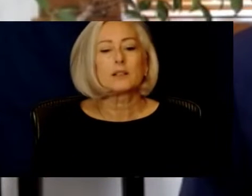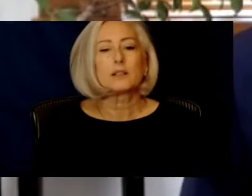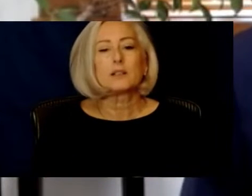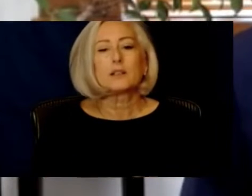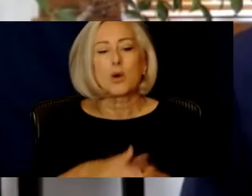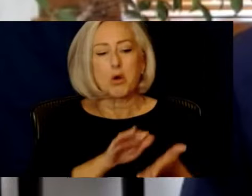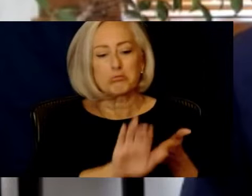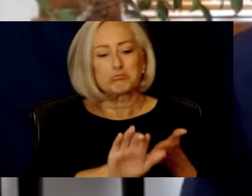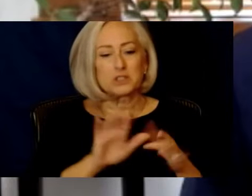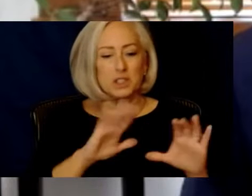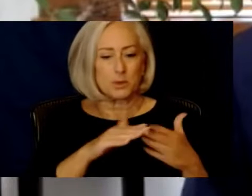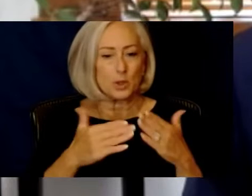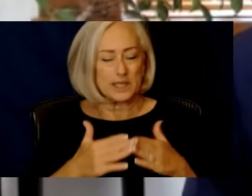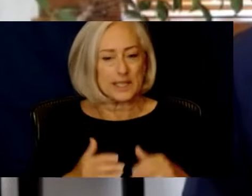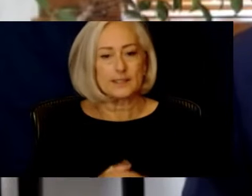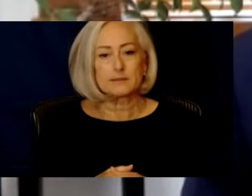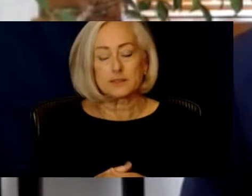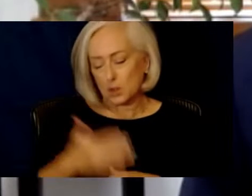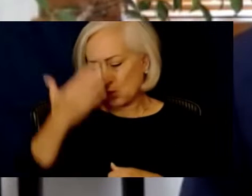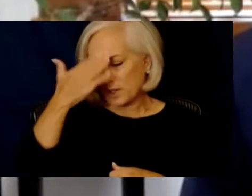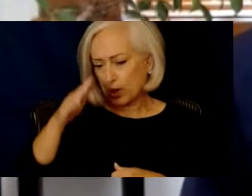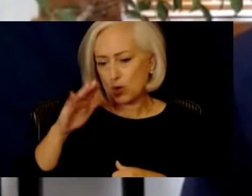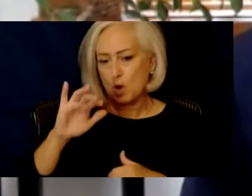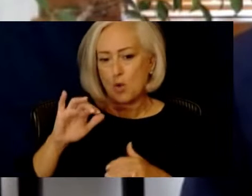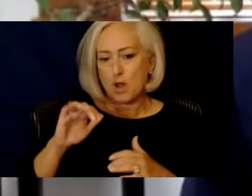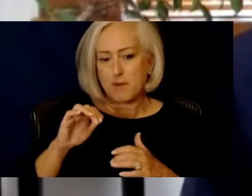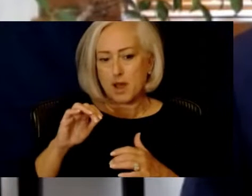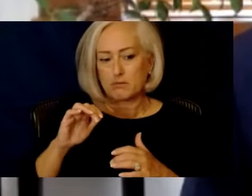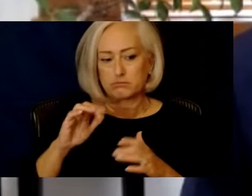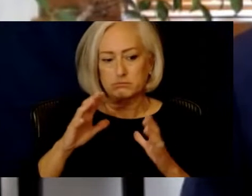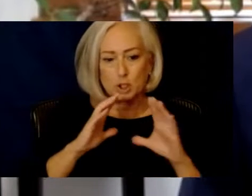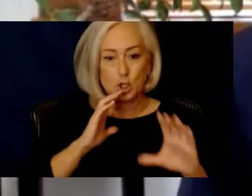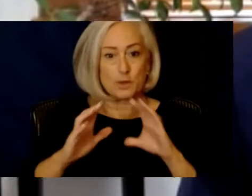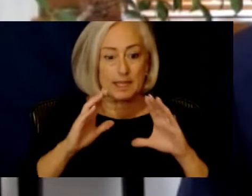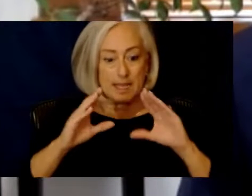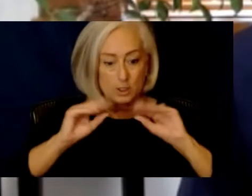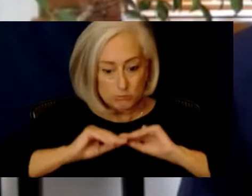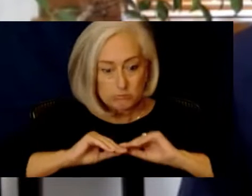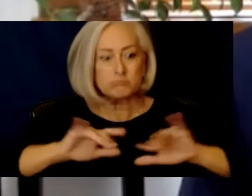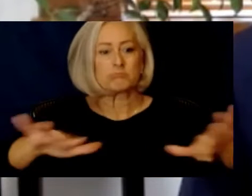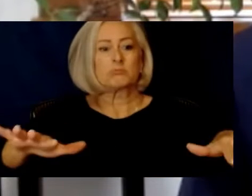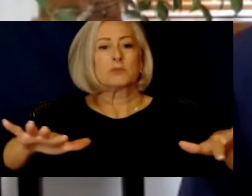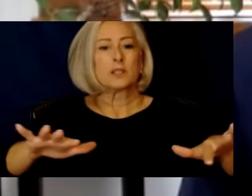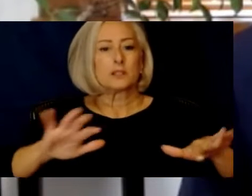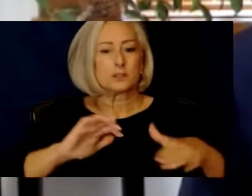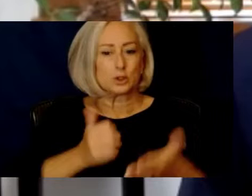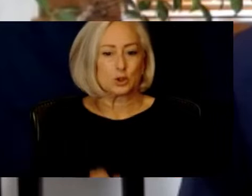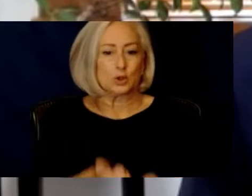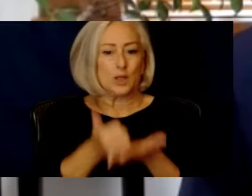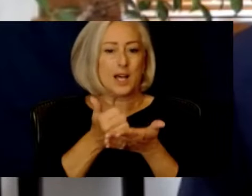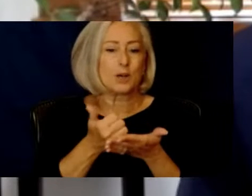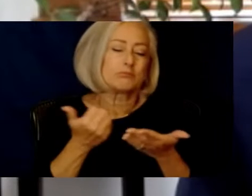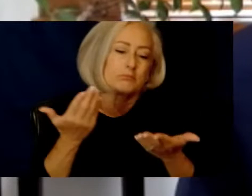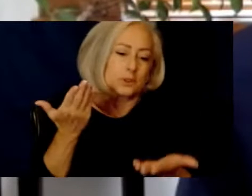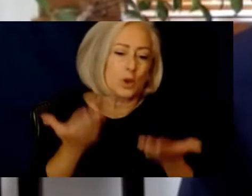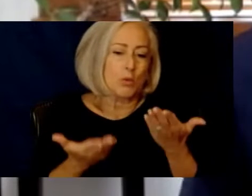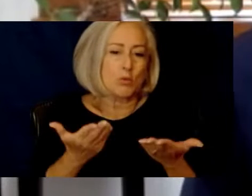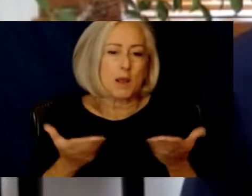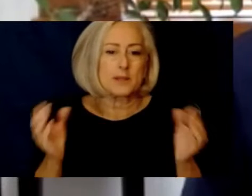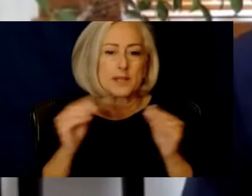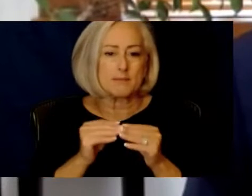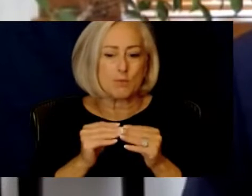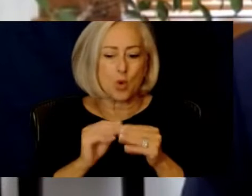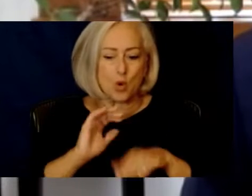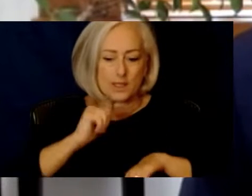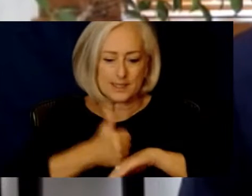mass communication vehicle that is going to get you there. So it most likely is going to be establishing or reestablishing